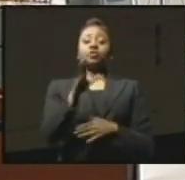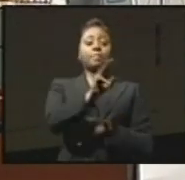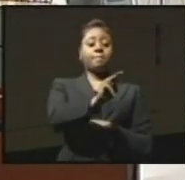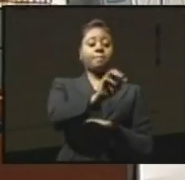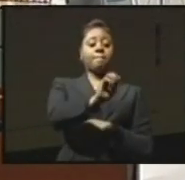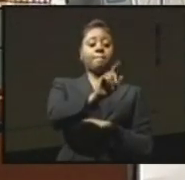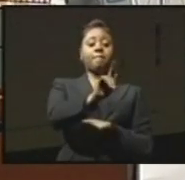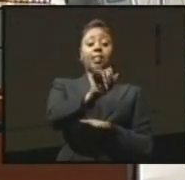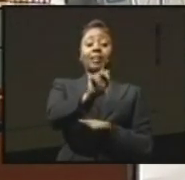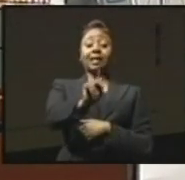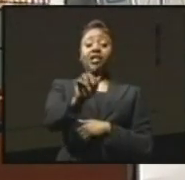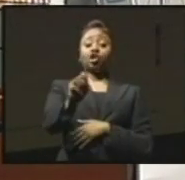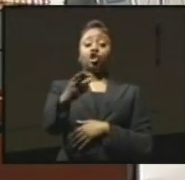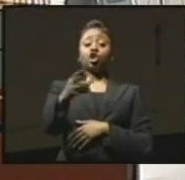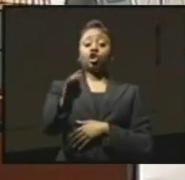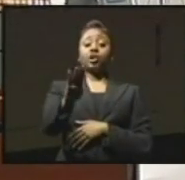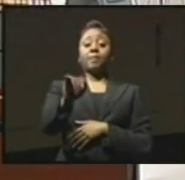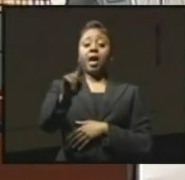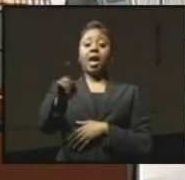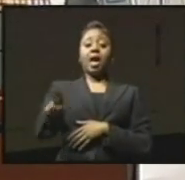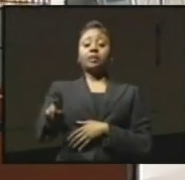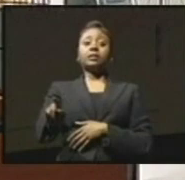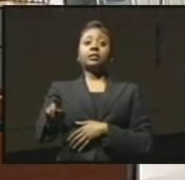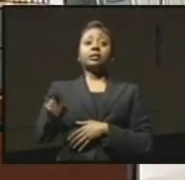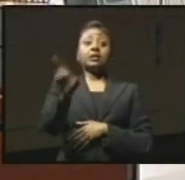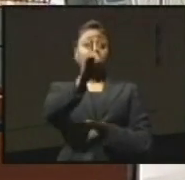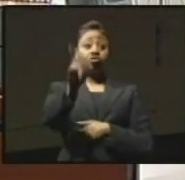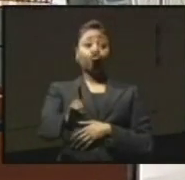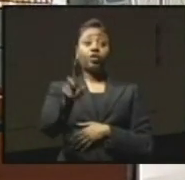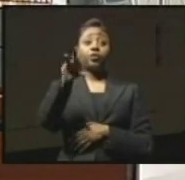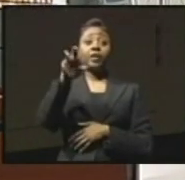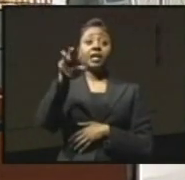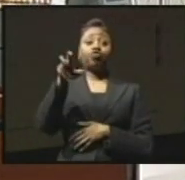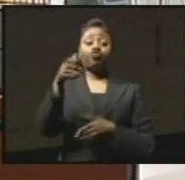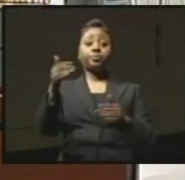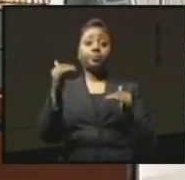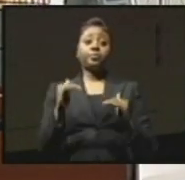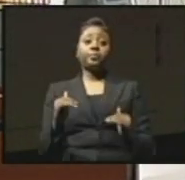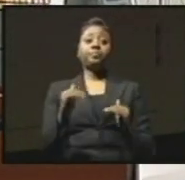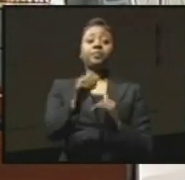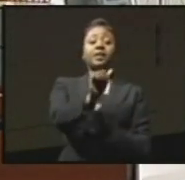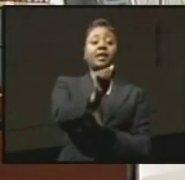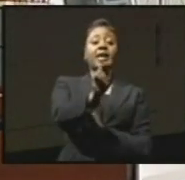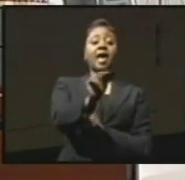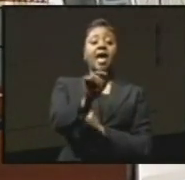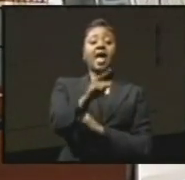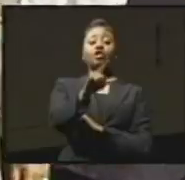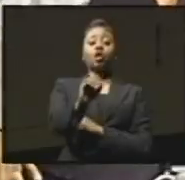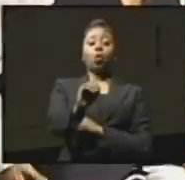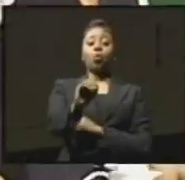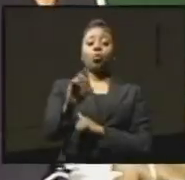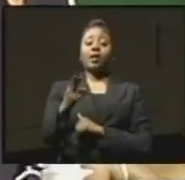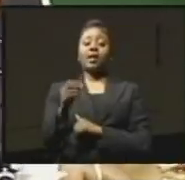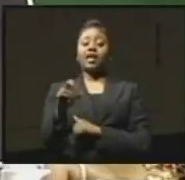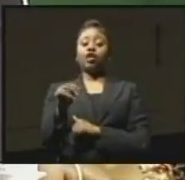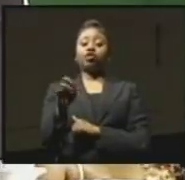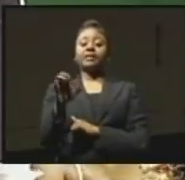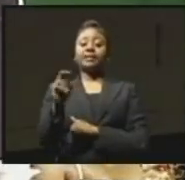Shabazz, the Detroit 300. Mr. Angelo Henderson, the Detroit